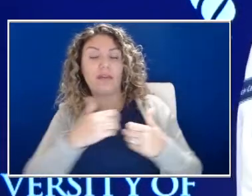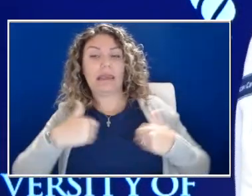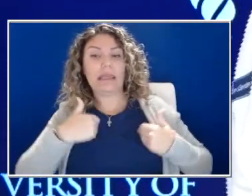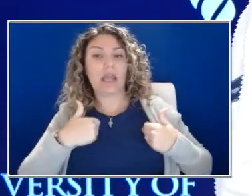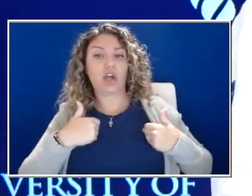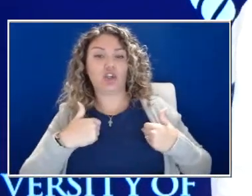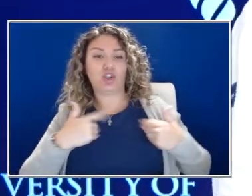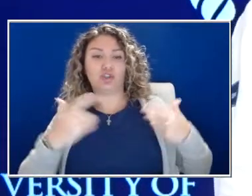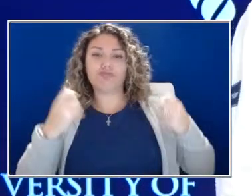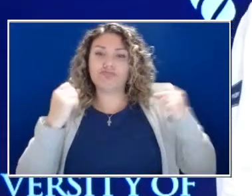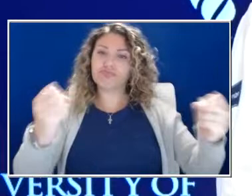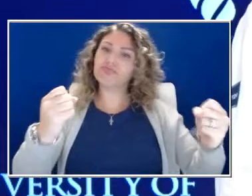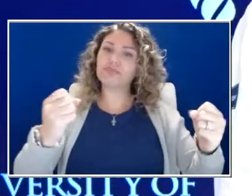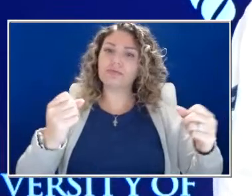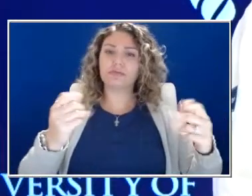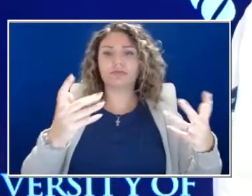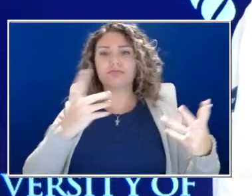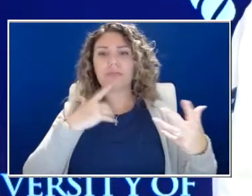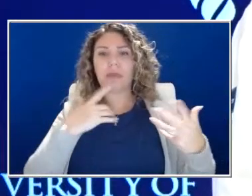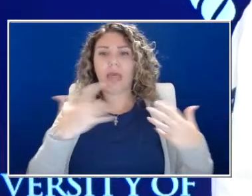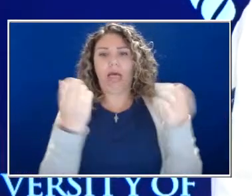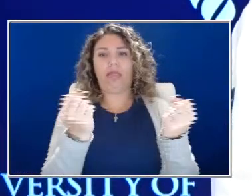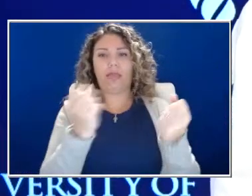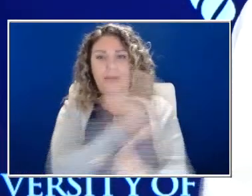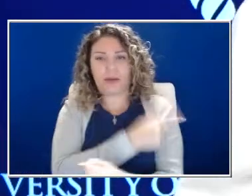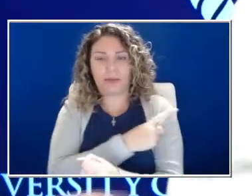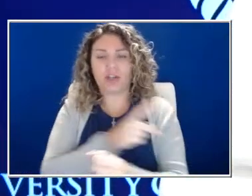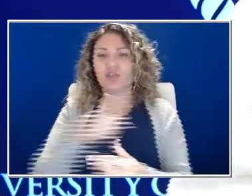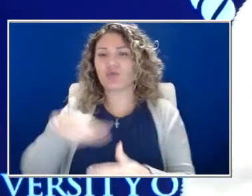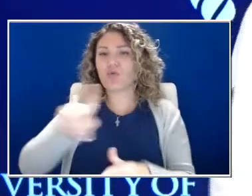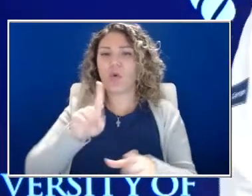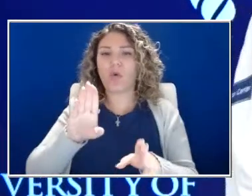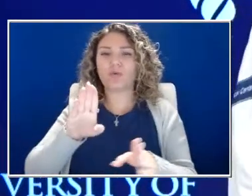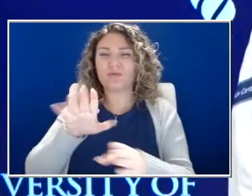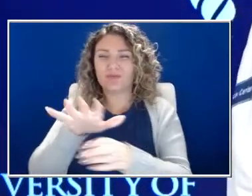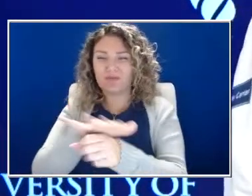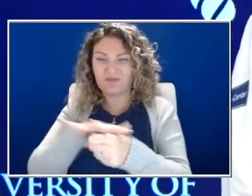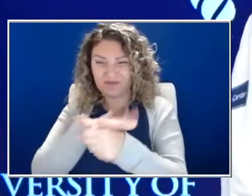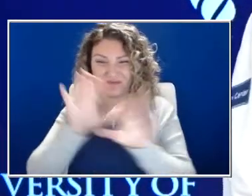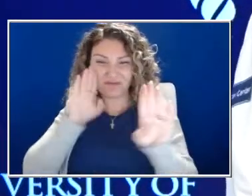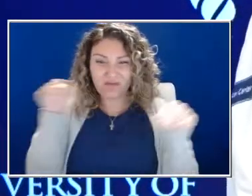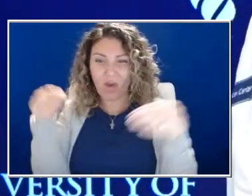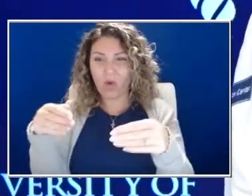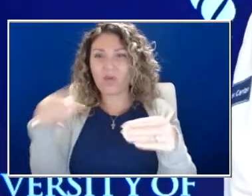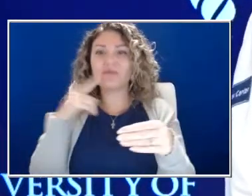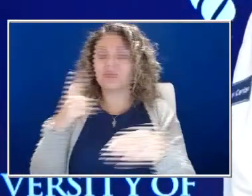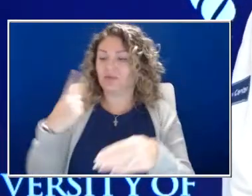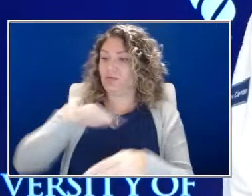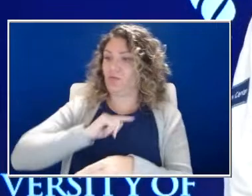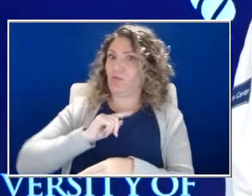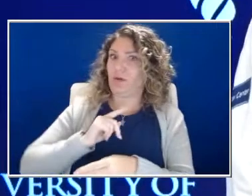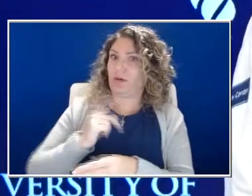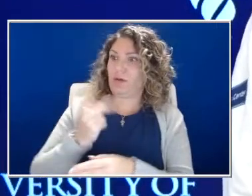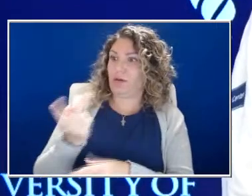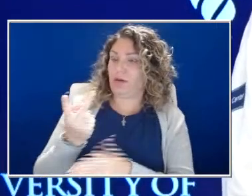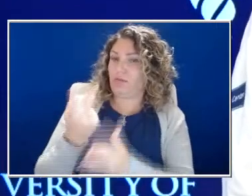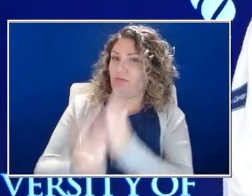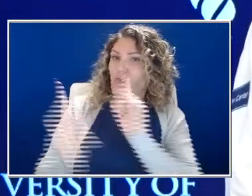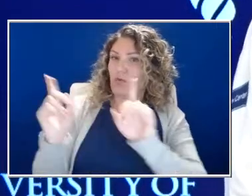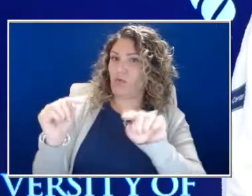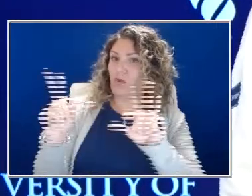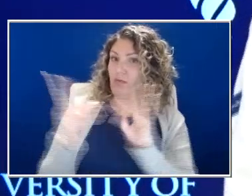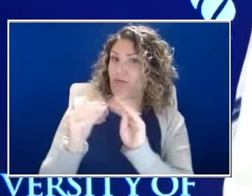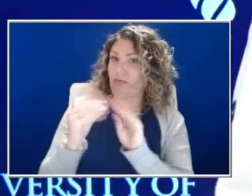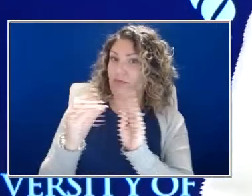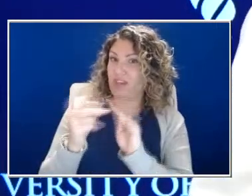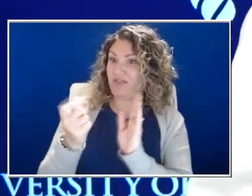are areas of focus of our patient review meetings, which Dr. Abdullah and I both attend every week, a couple of times, where